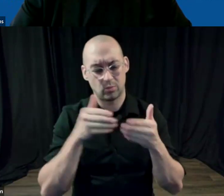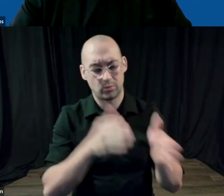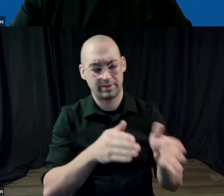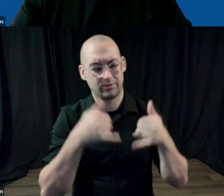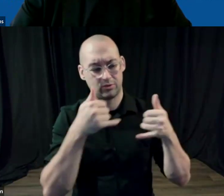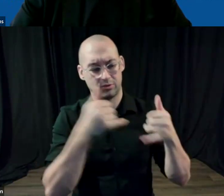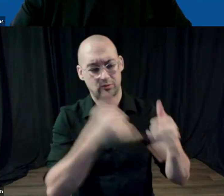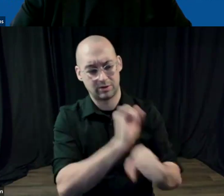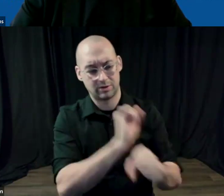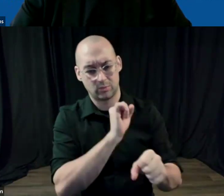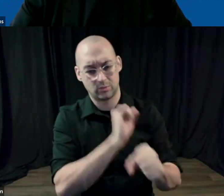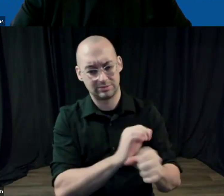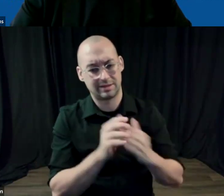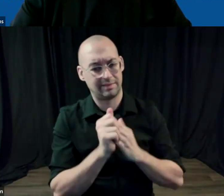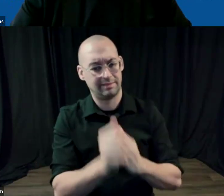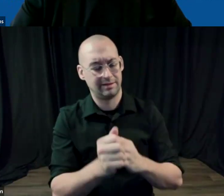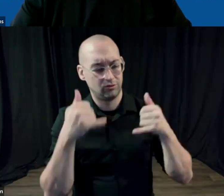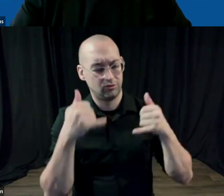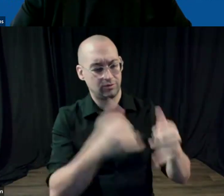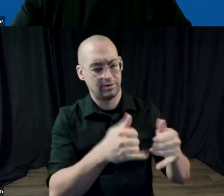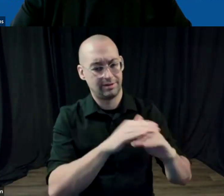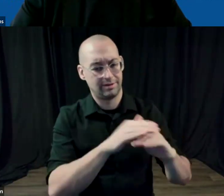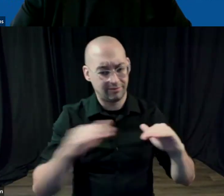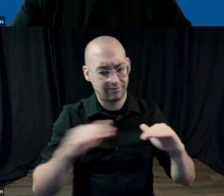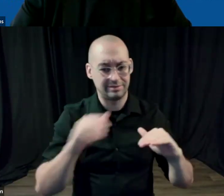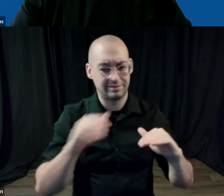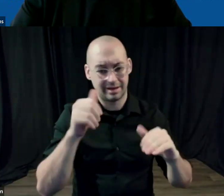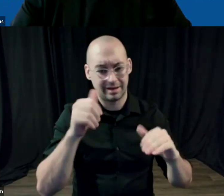the lead grantee level, we're not able to do advance payment.